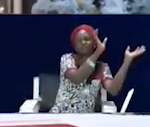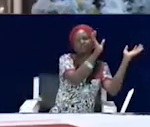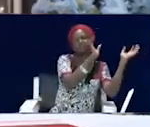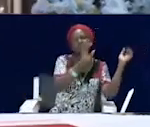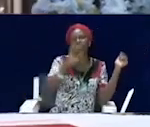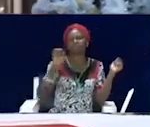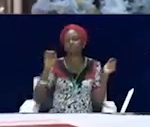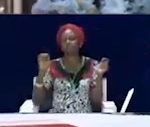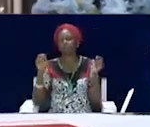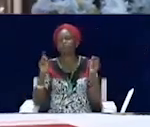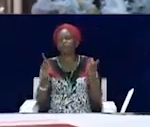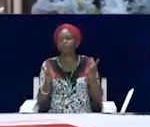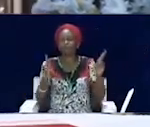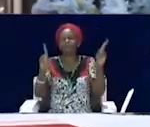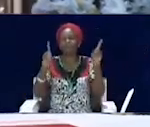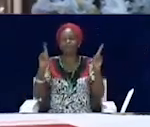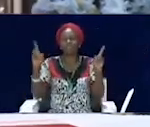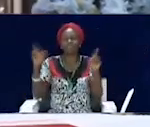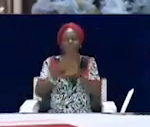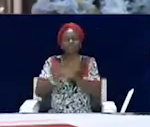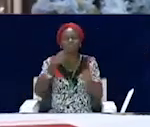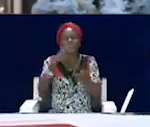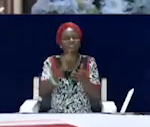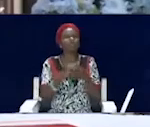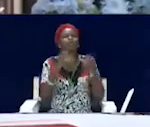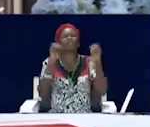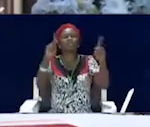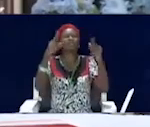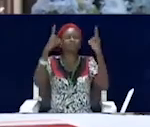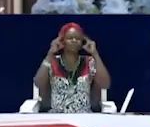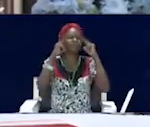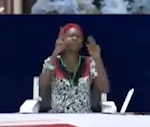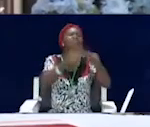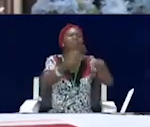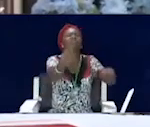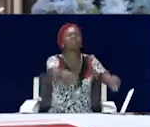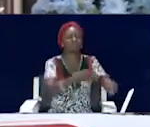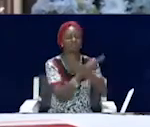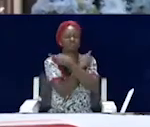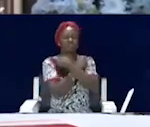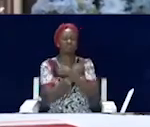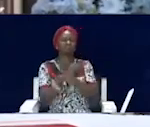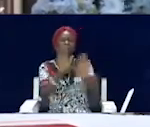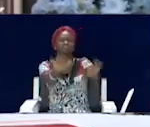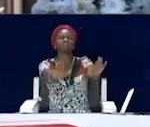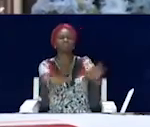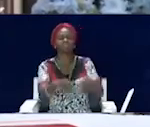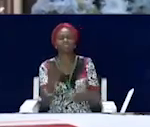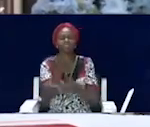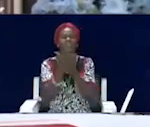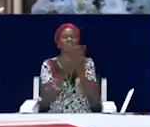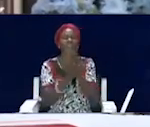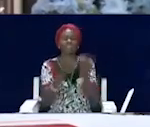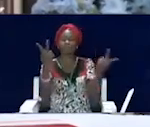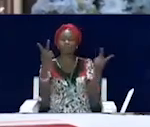side. Why didn't they say, okay, Moses, rest. Your hands are